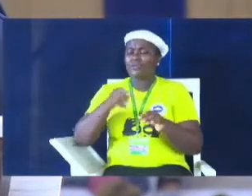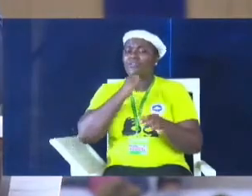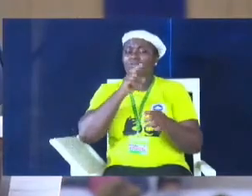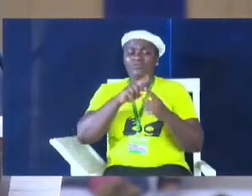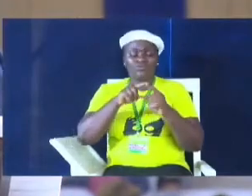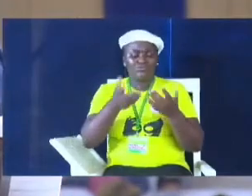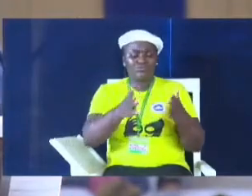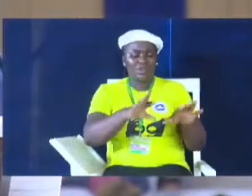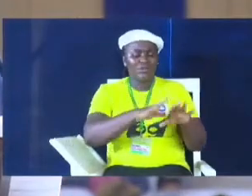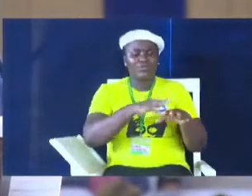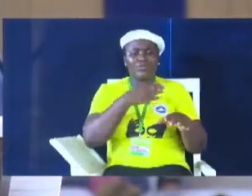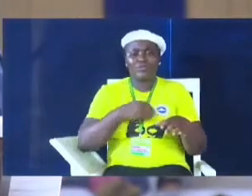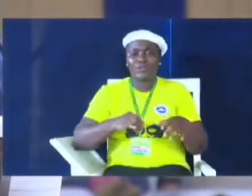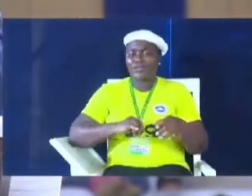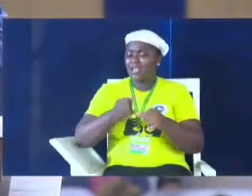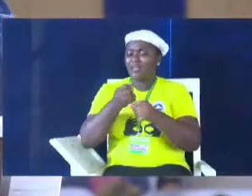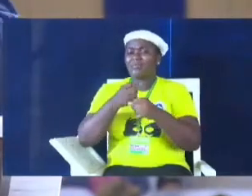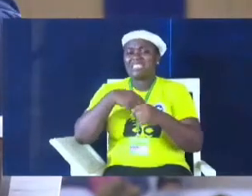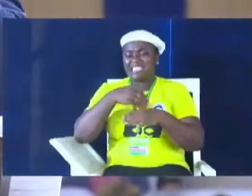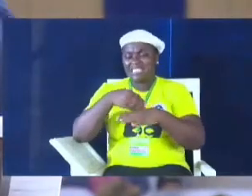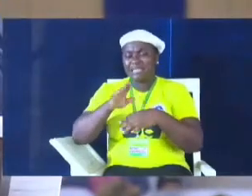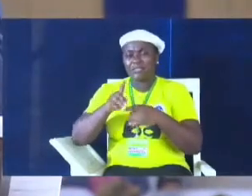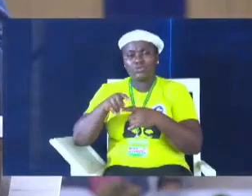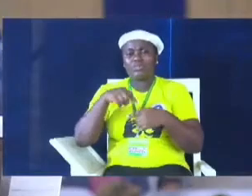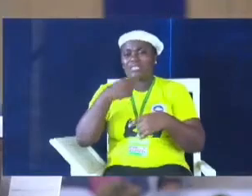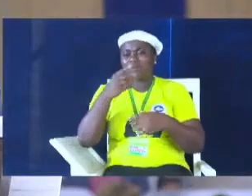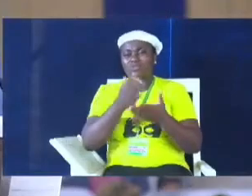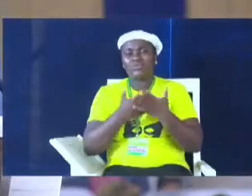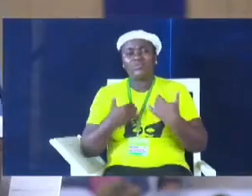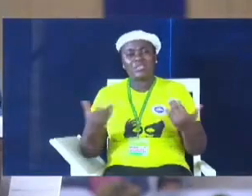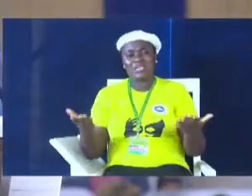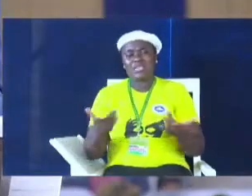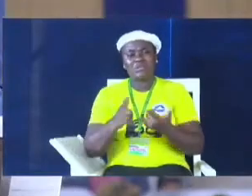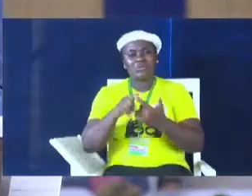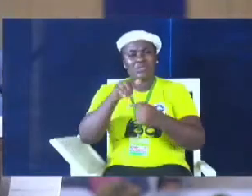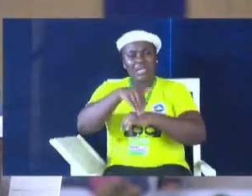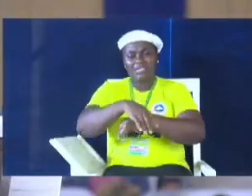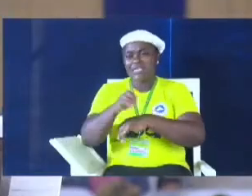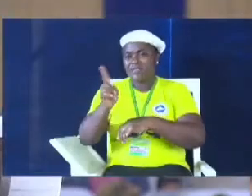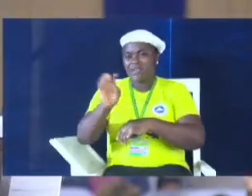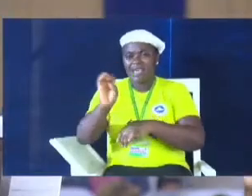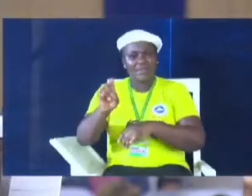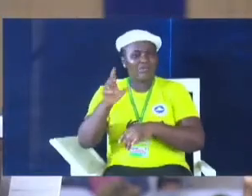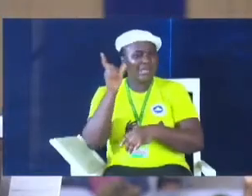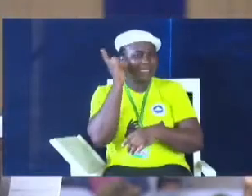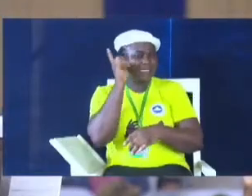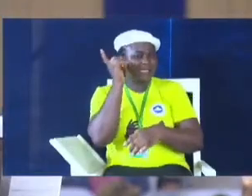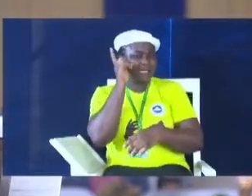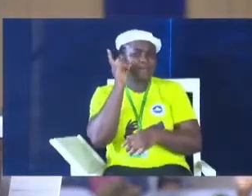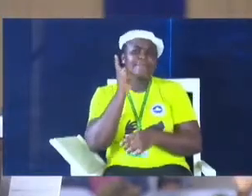I have been sent to tell someone tonight, wherever you're listening,